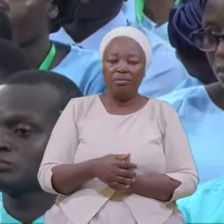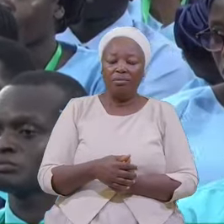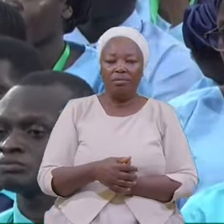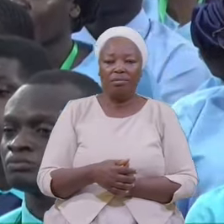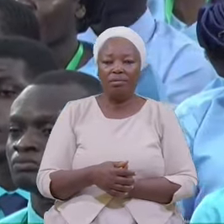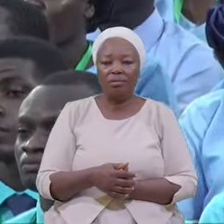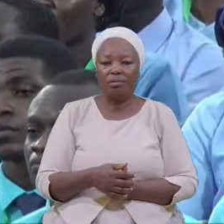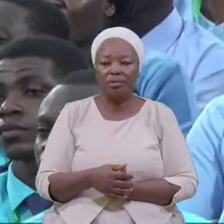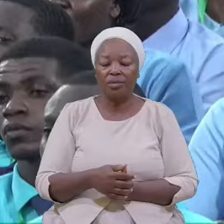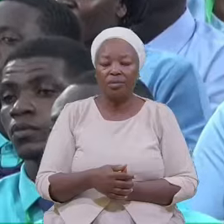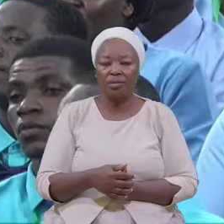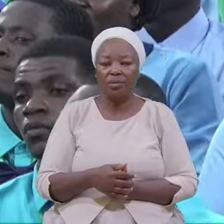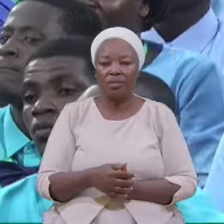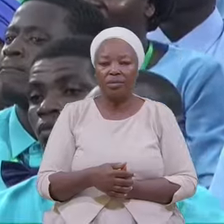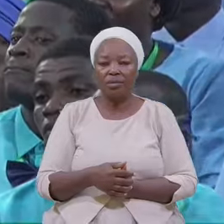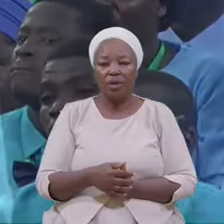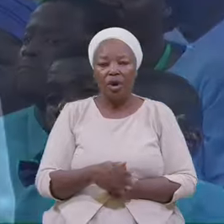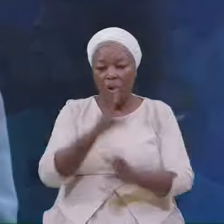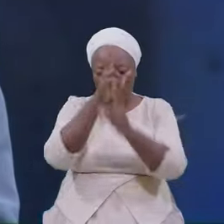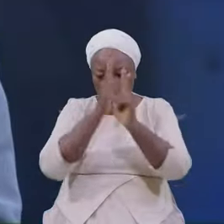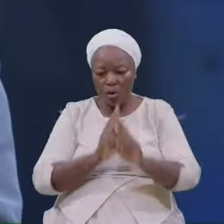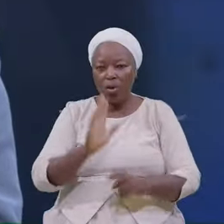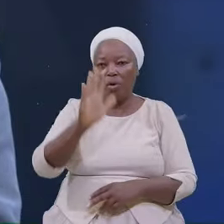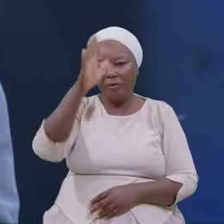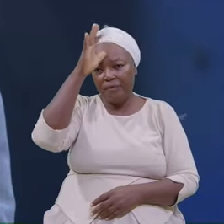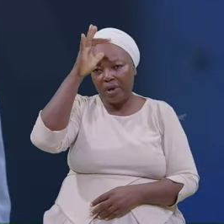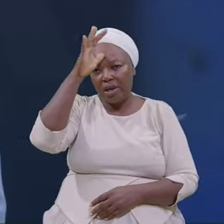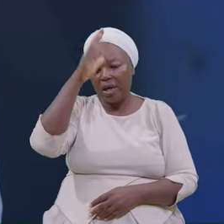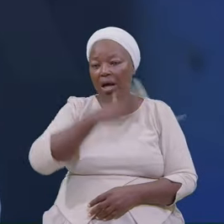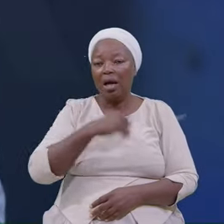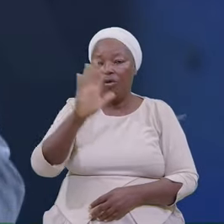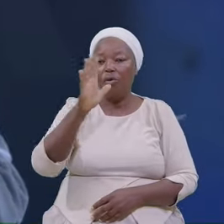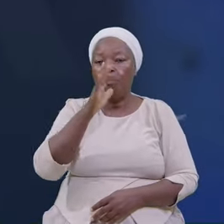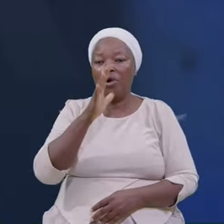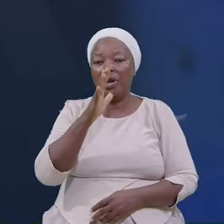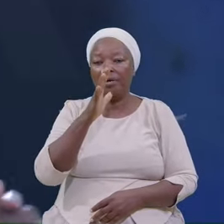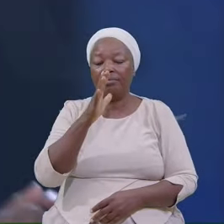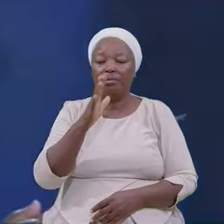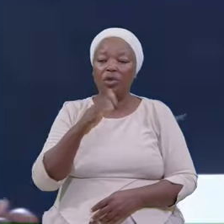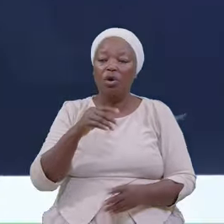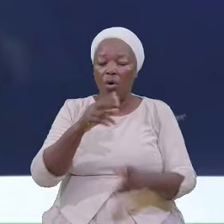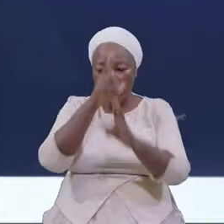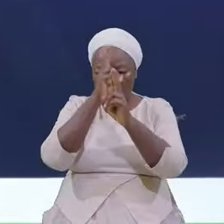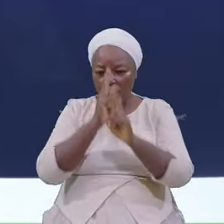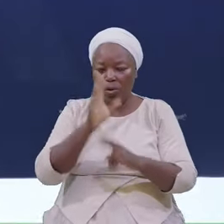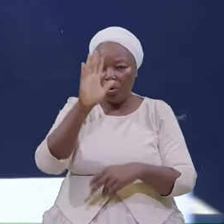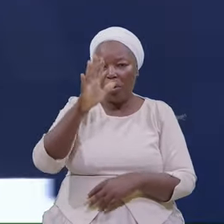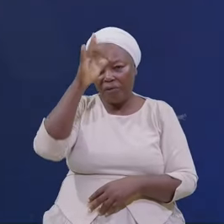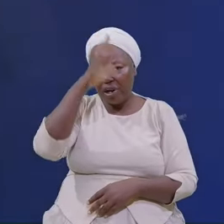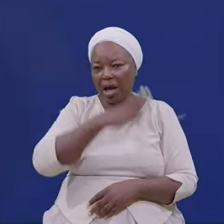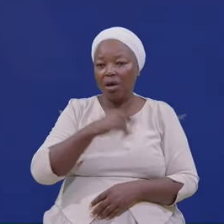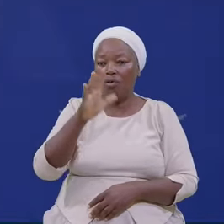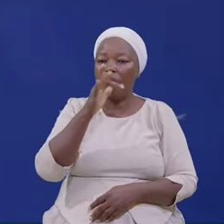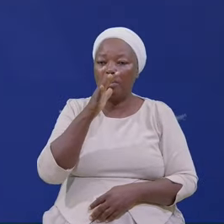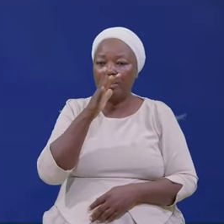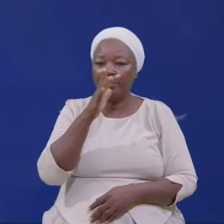justifier de la loi brisée, violée. Honore ton père et ta mère. Honore your father and your mother. Et ta